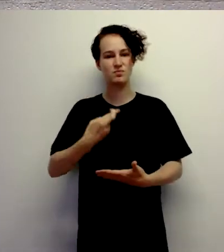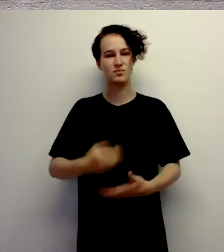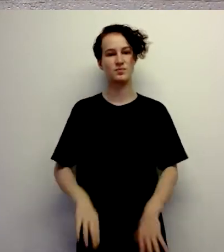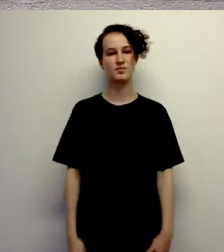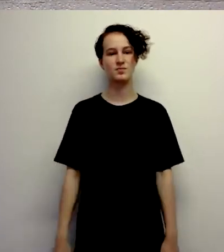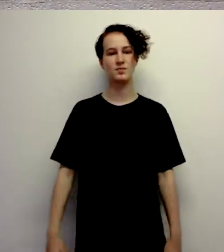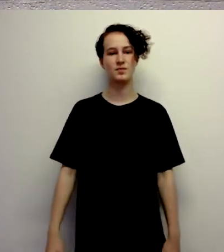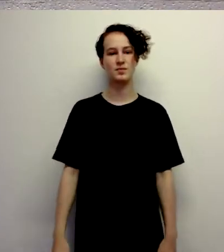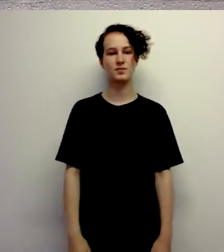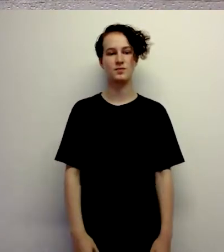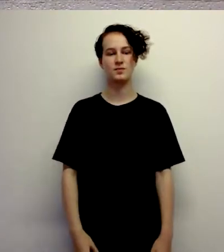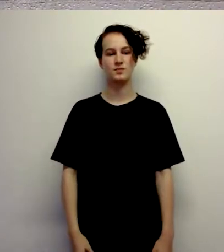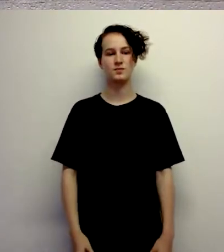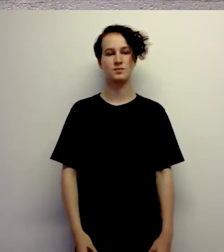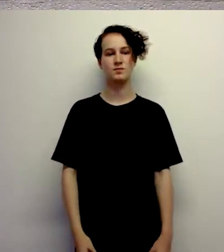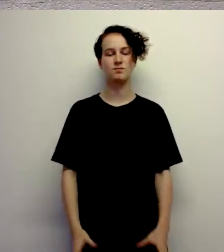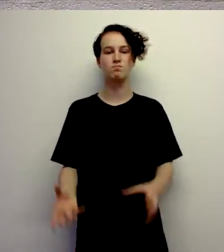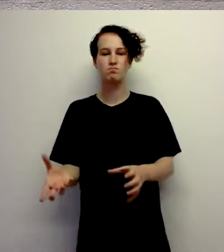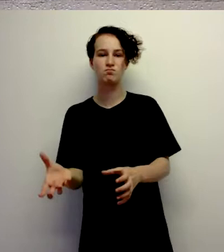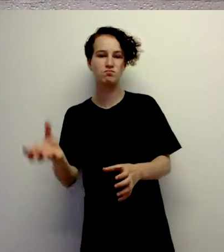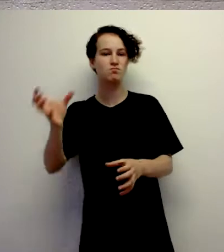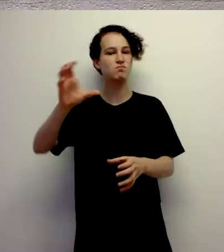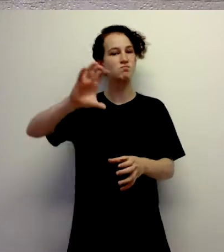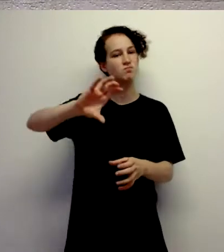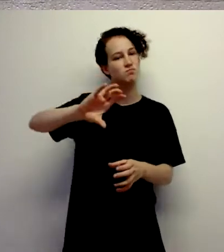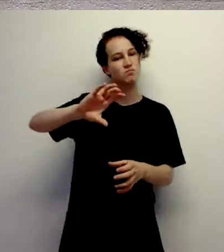you. And then pour in.